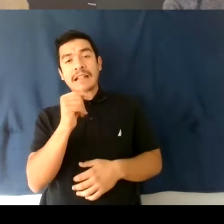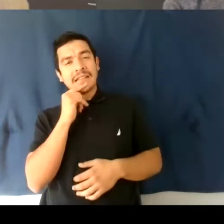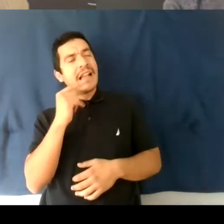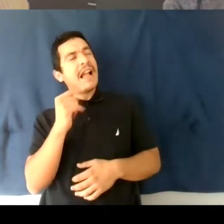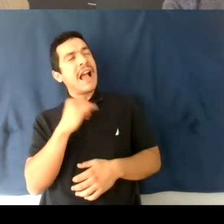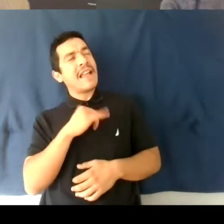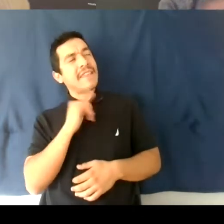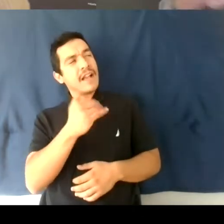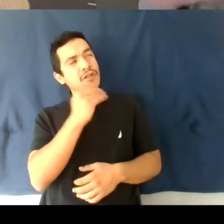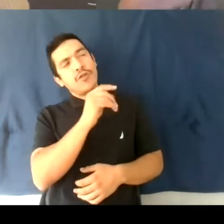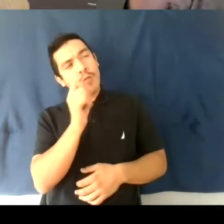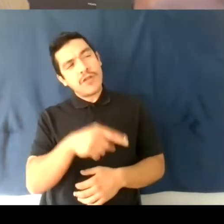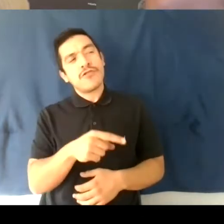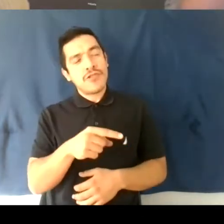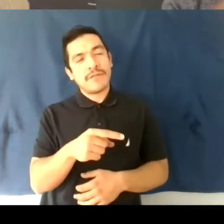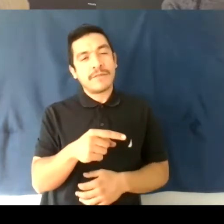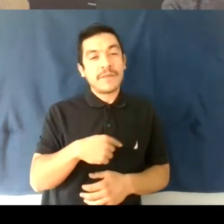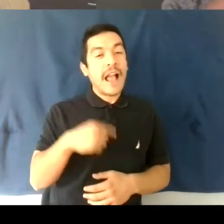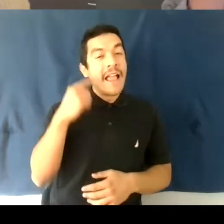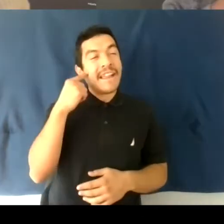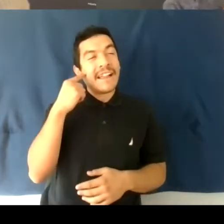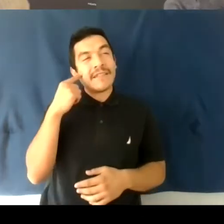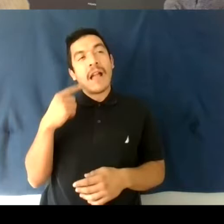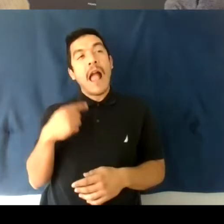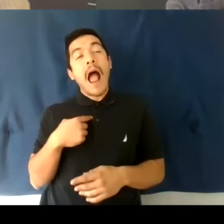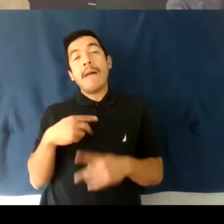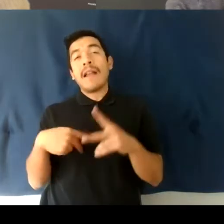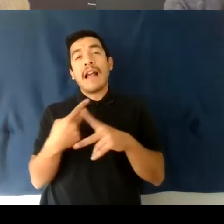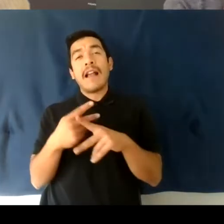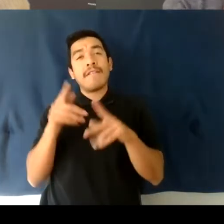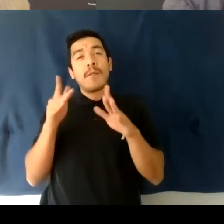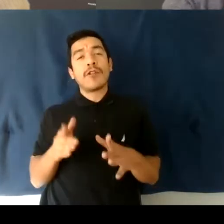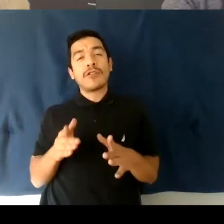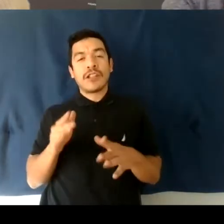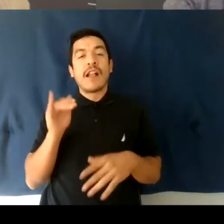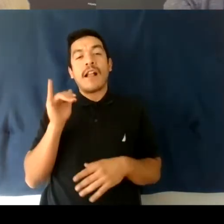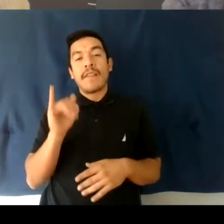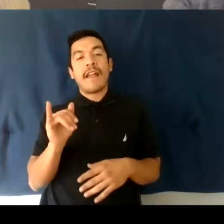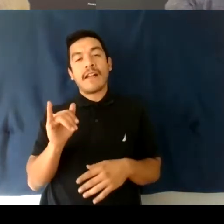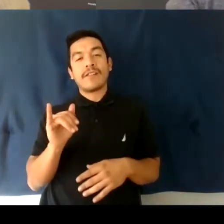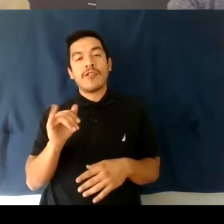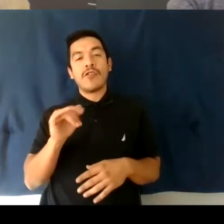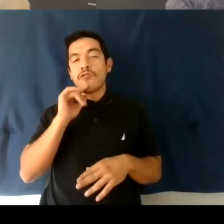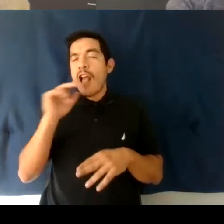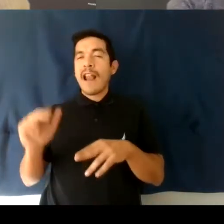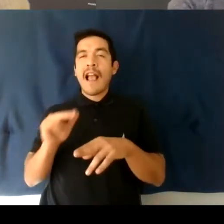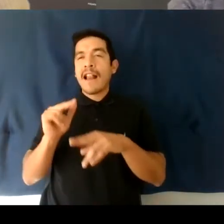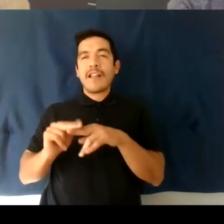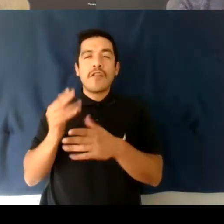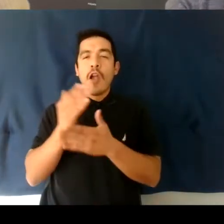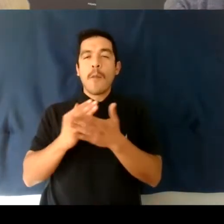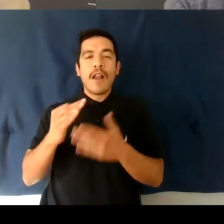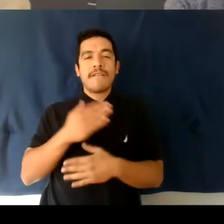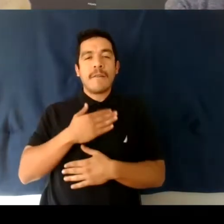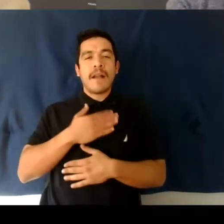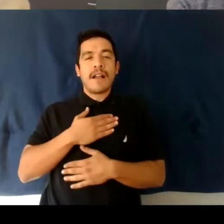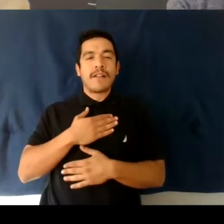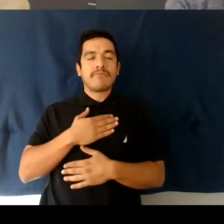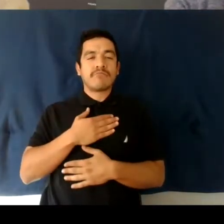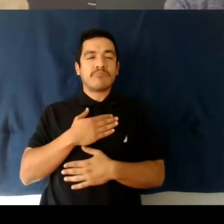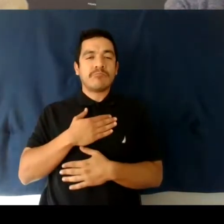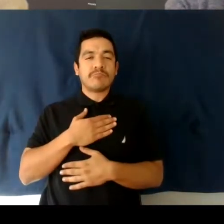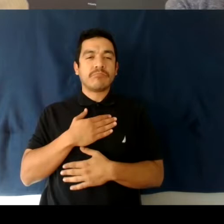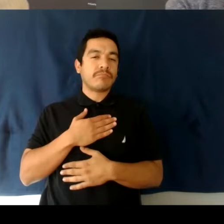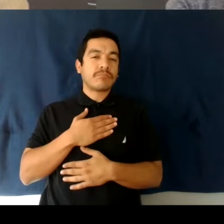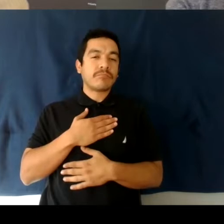when I got here, so I'm the type of person that and it's just naturally been a part of my,